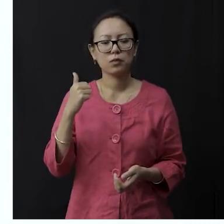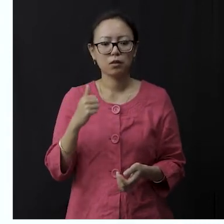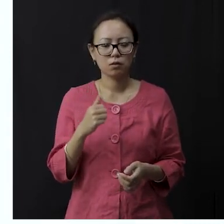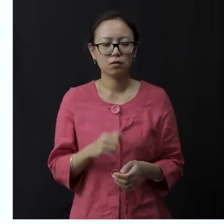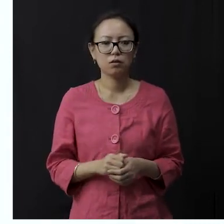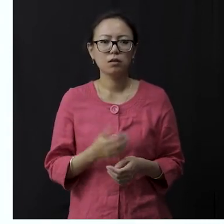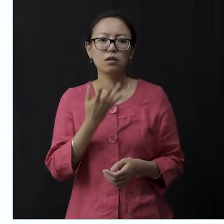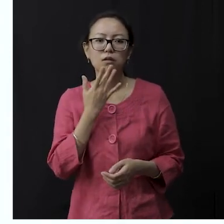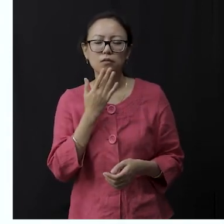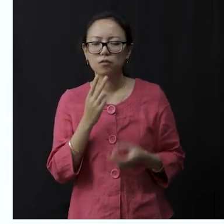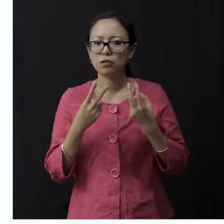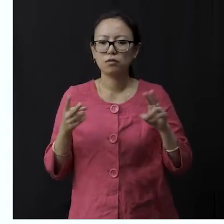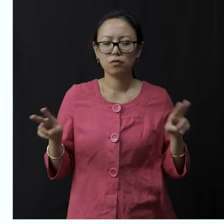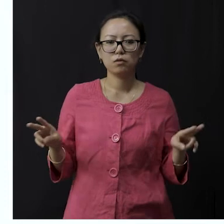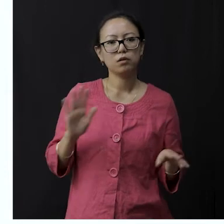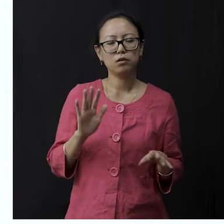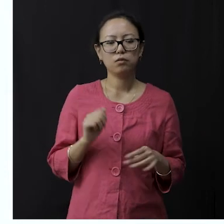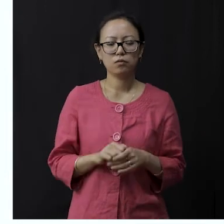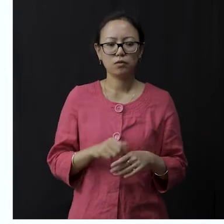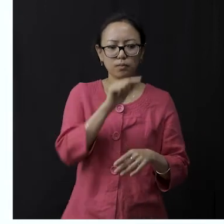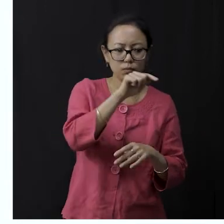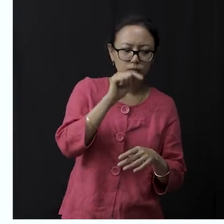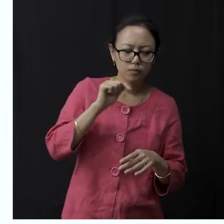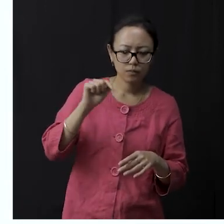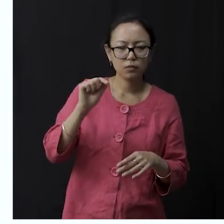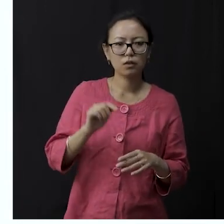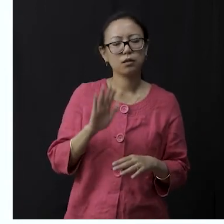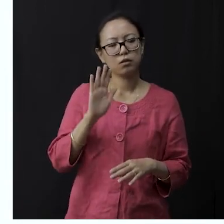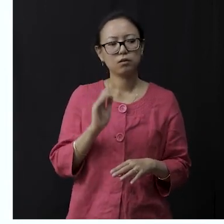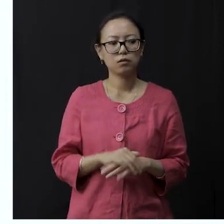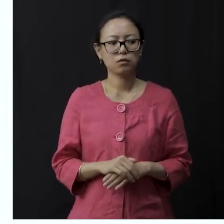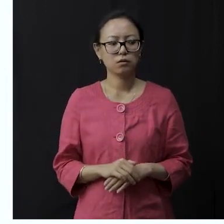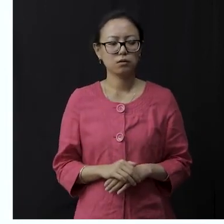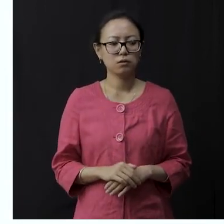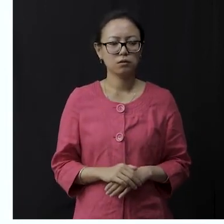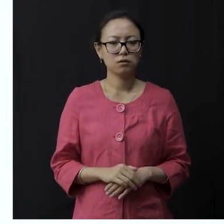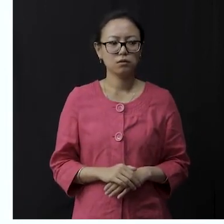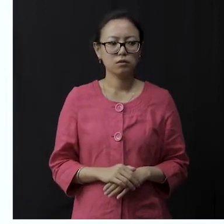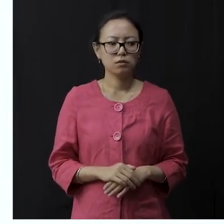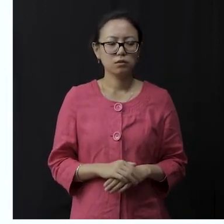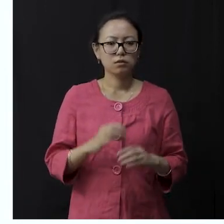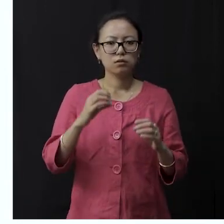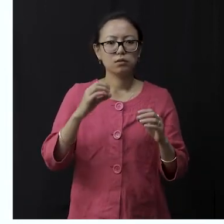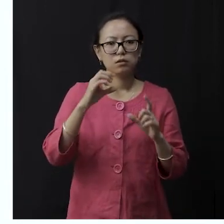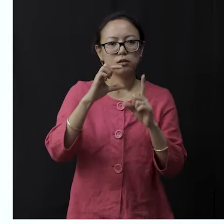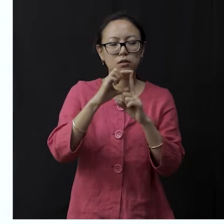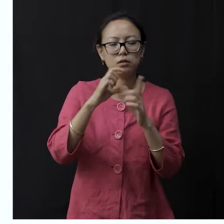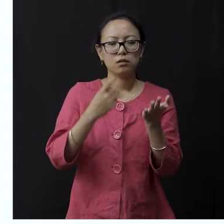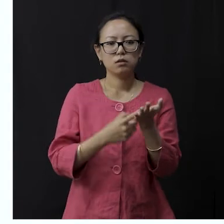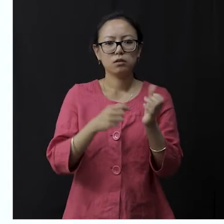different with different colors, right? So that is ladybug. That is also an insect. Now a dragonfly.